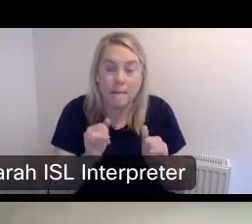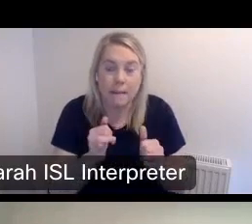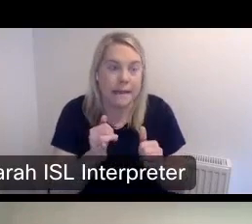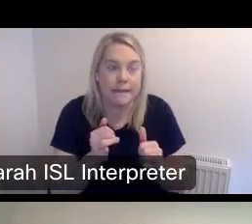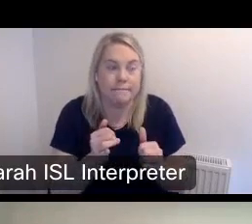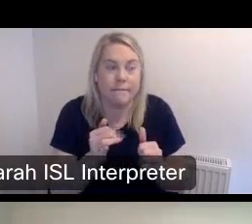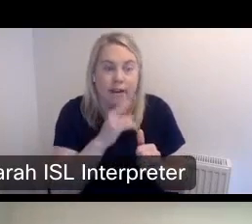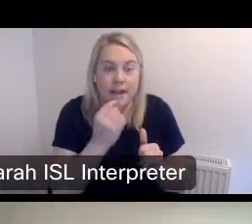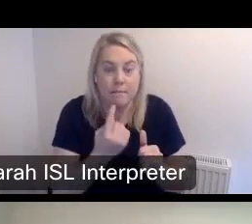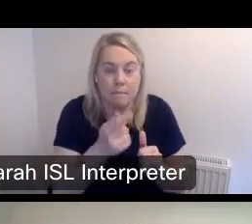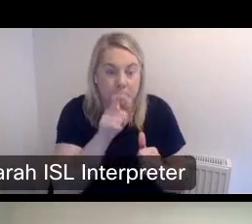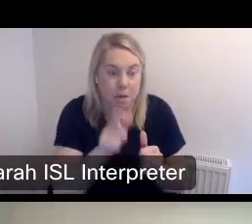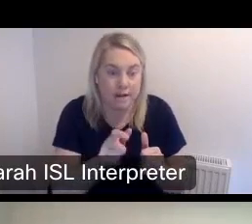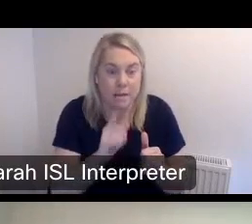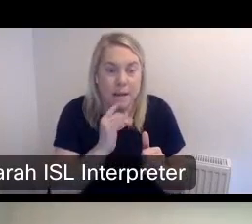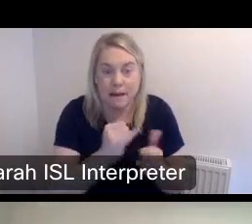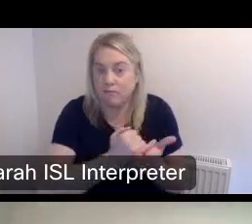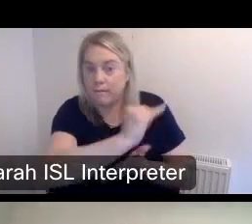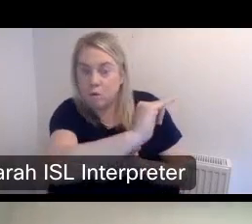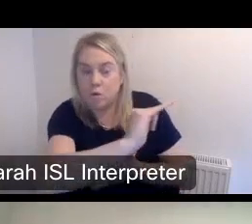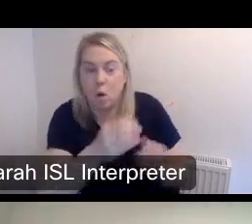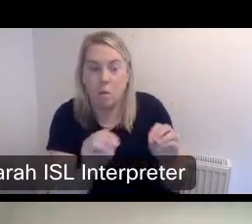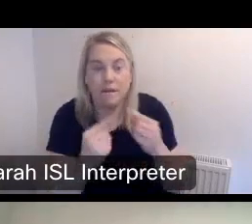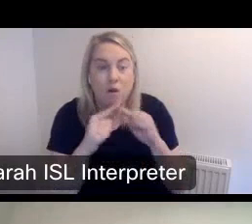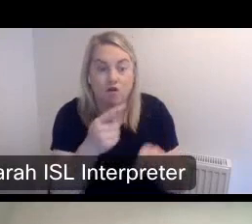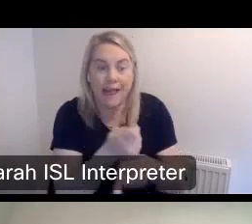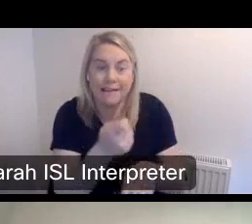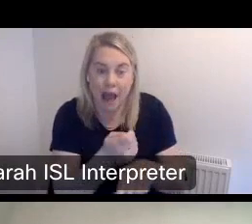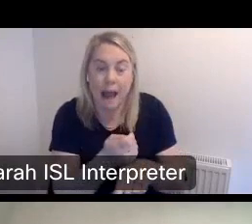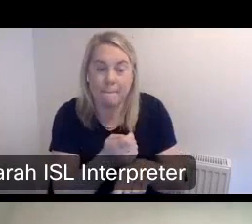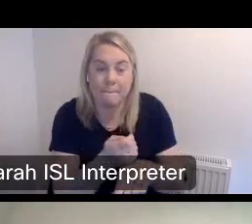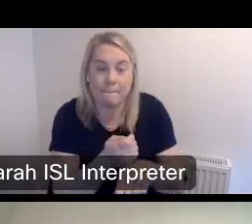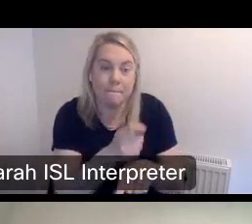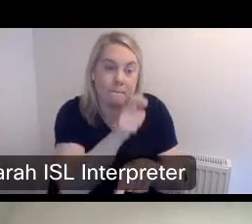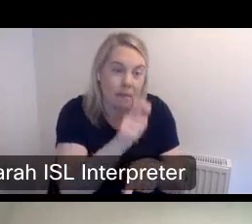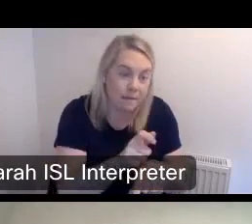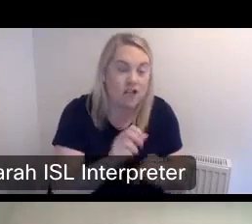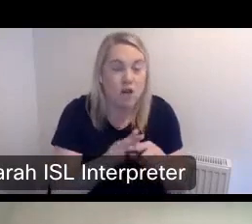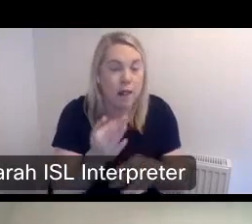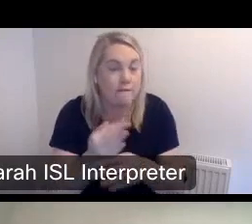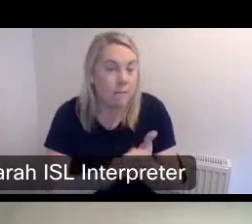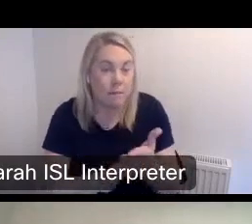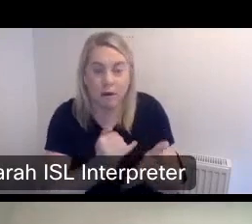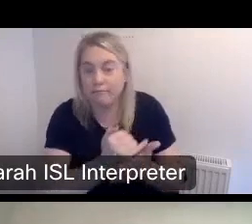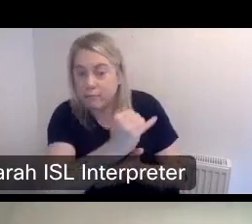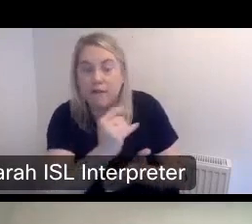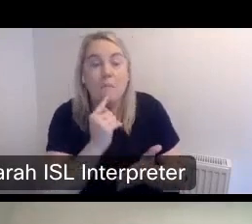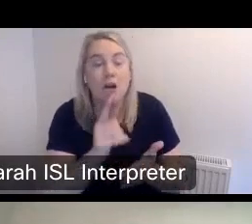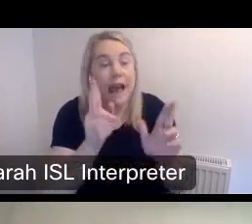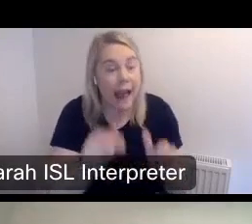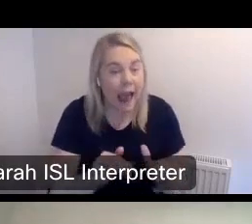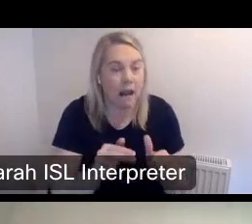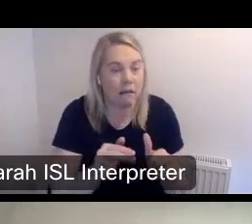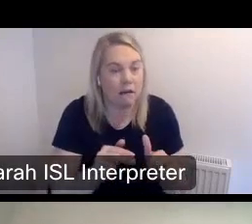their family might decline open disclosure at that time, but they do have the opportunity to avail of that over a 5-year period if they